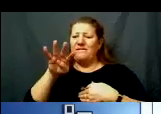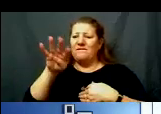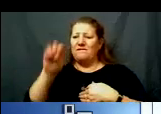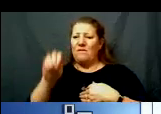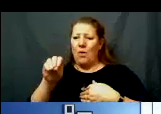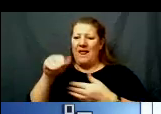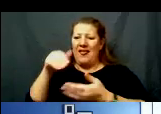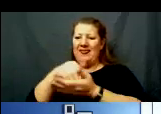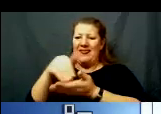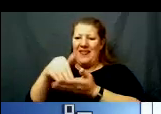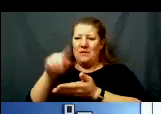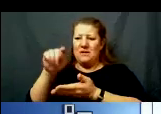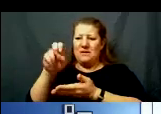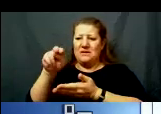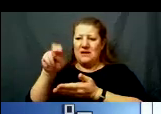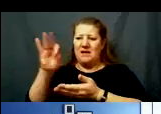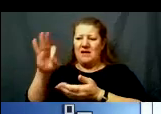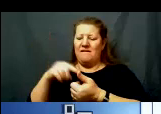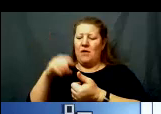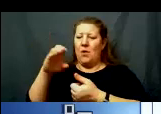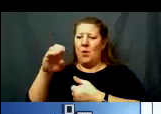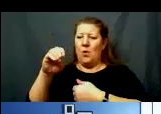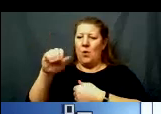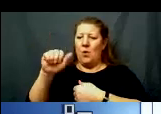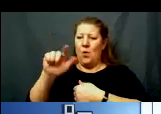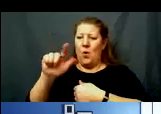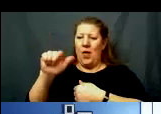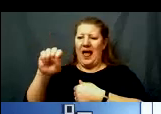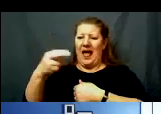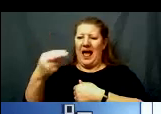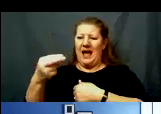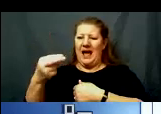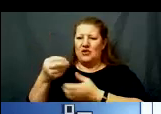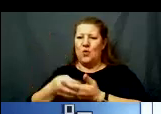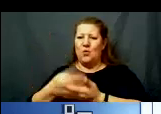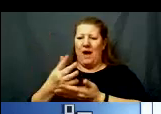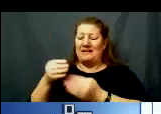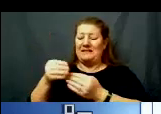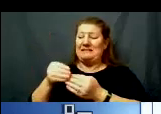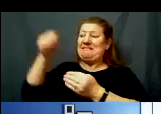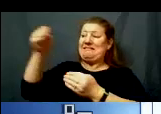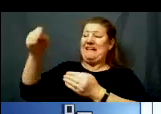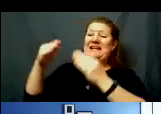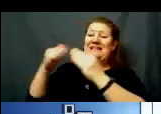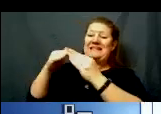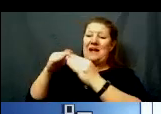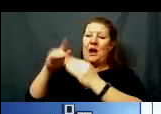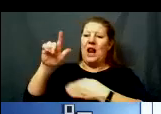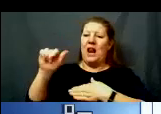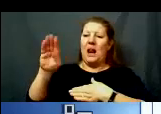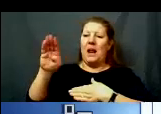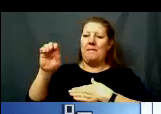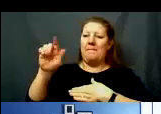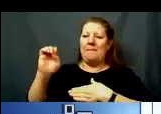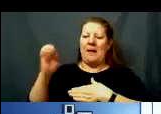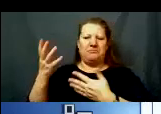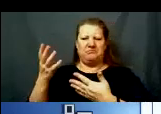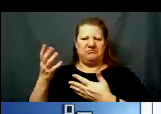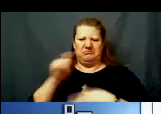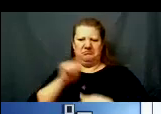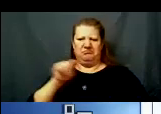tons of coal ash waste. And on the right, we have the town of LaBelle, Pennsylvania. So let's bring all these things